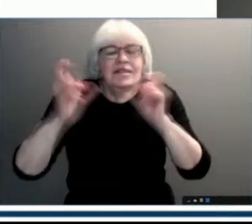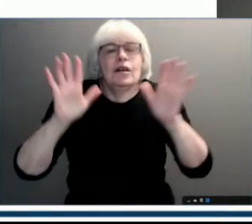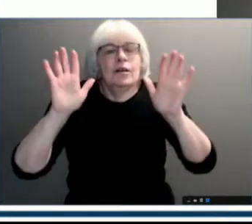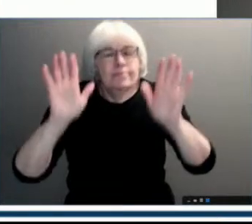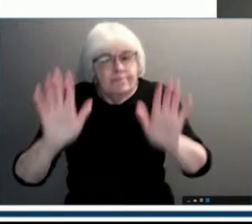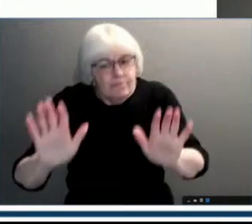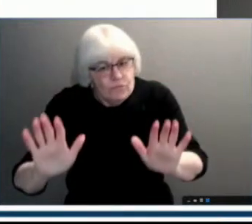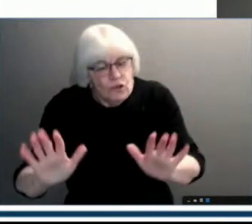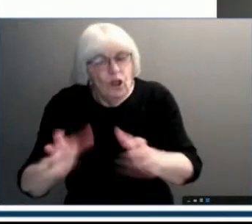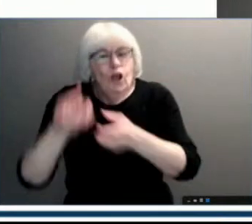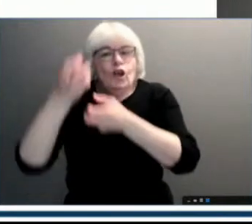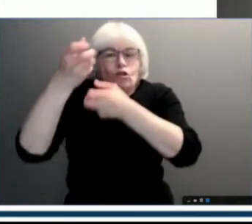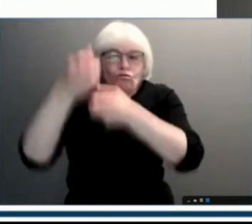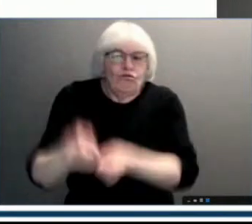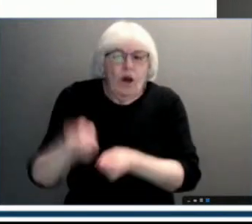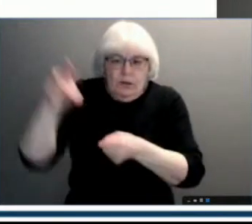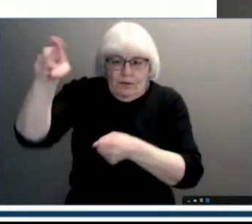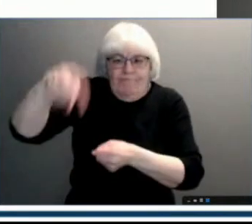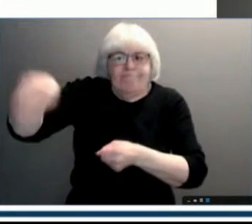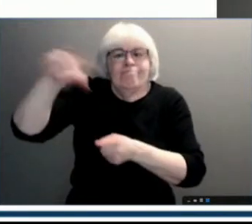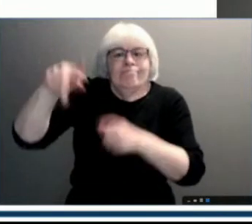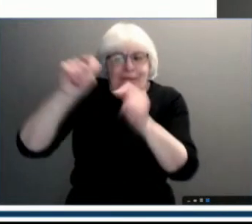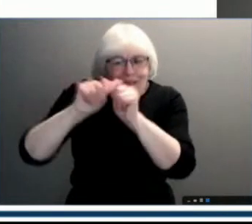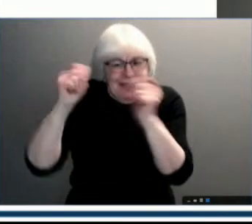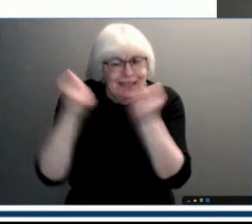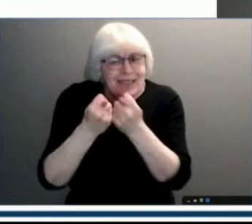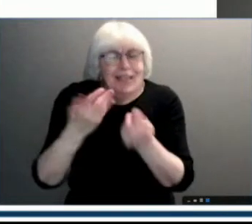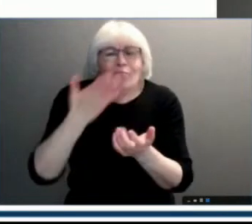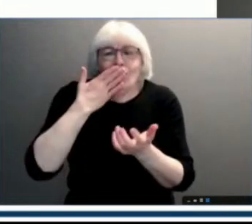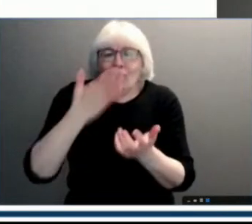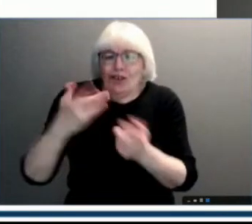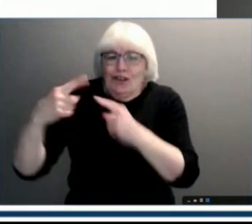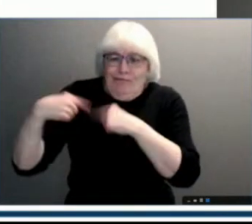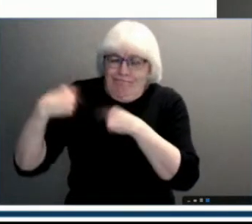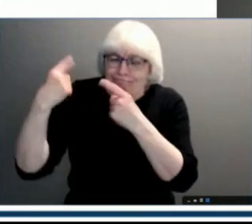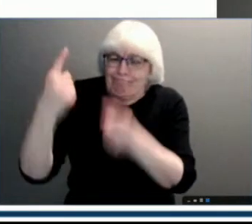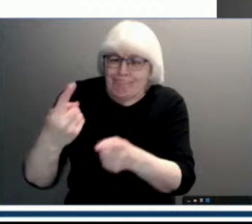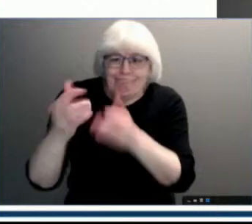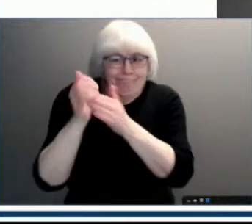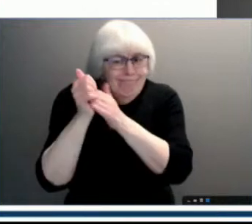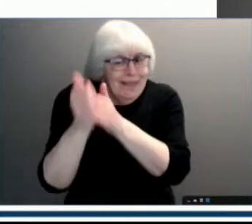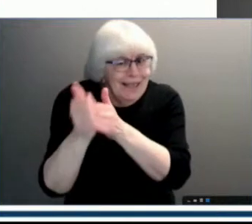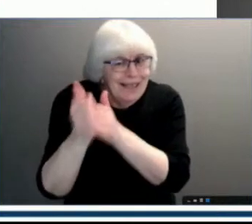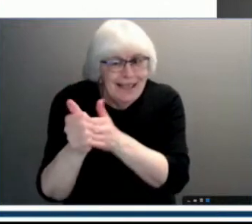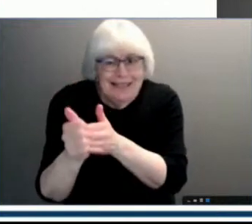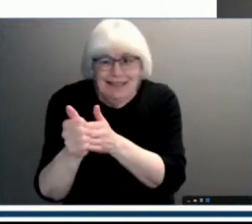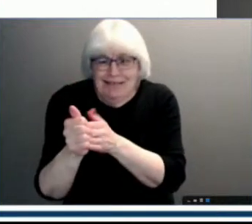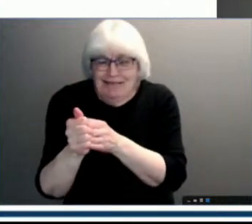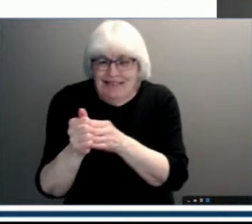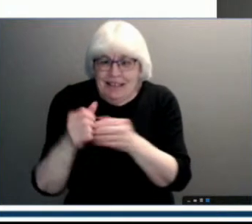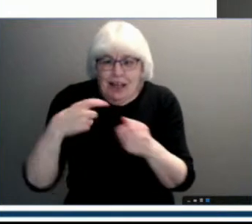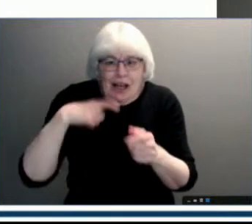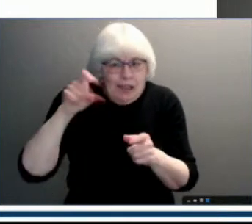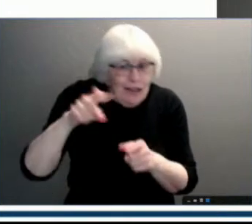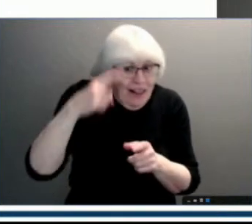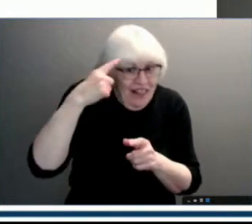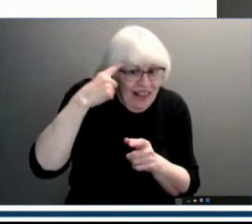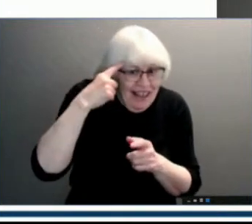far. If the steps we are taking don't work or we need to change course, we certainly will.